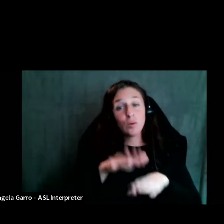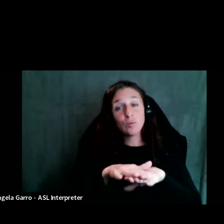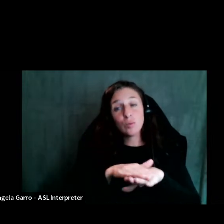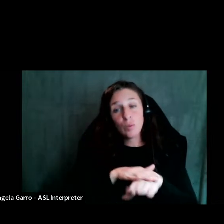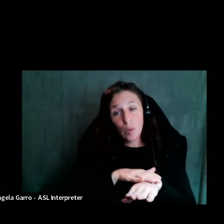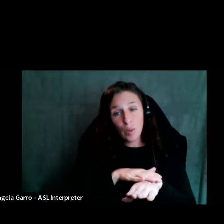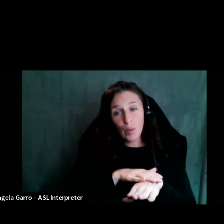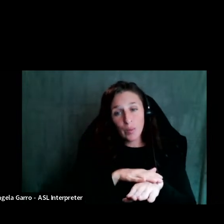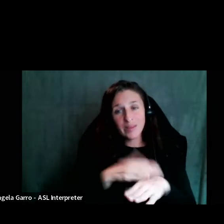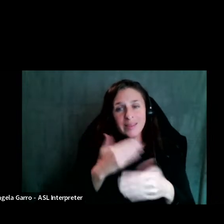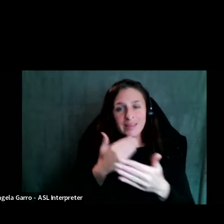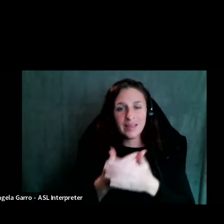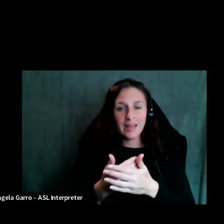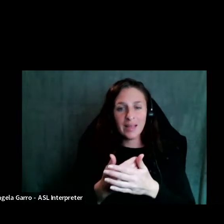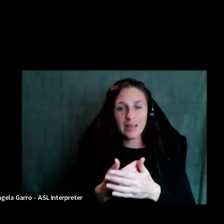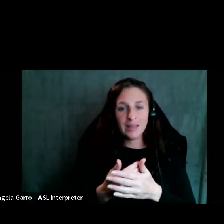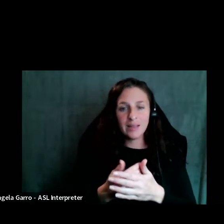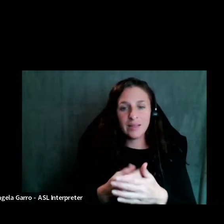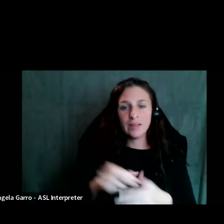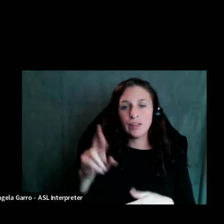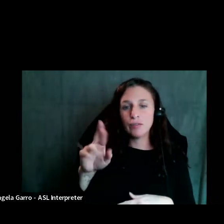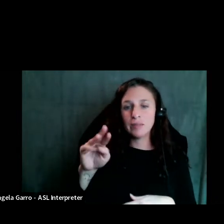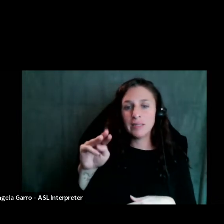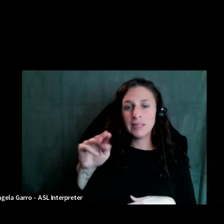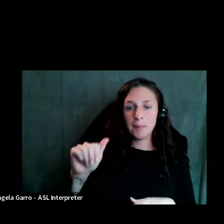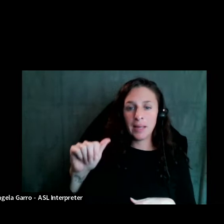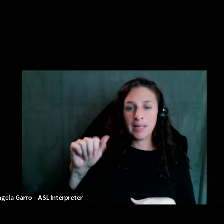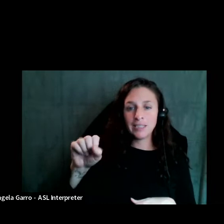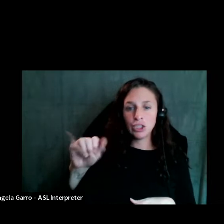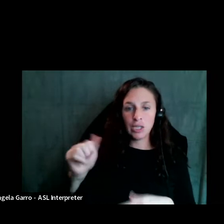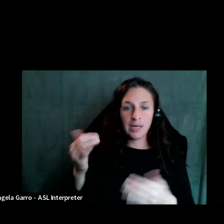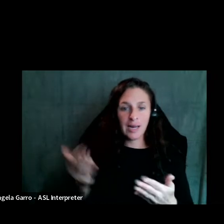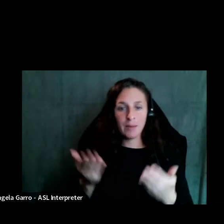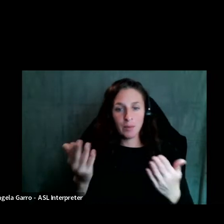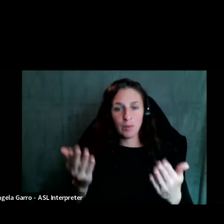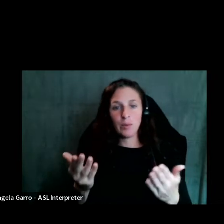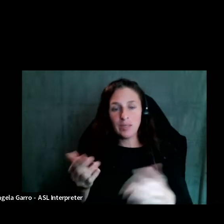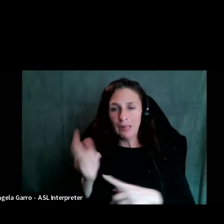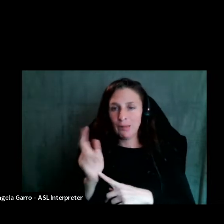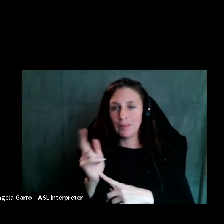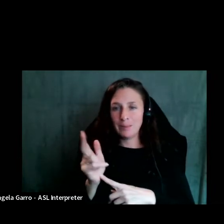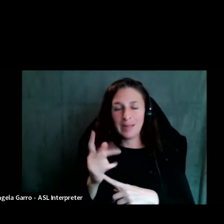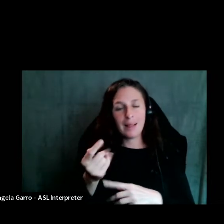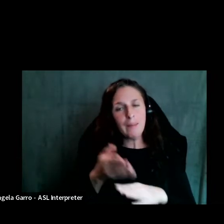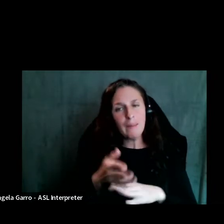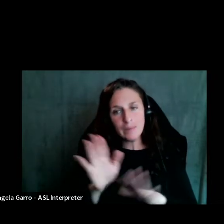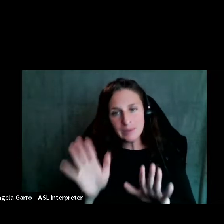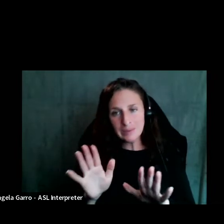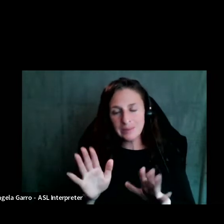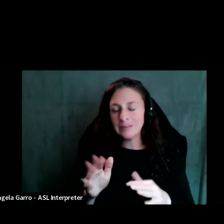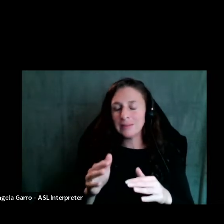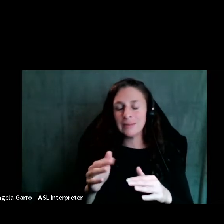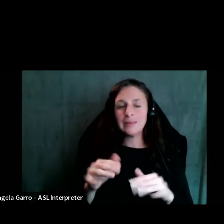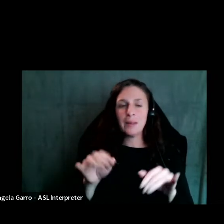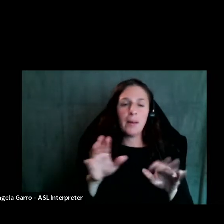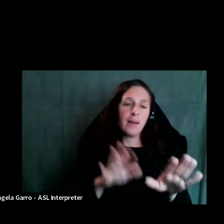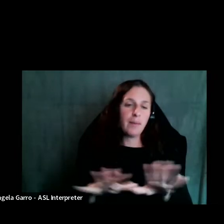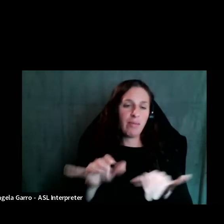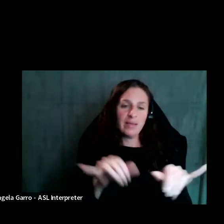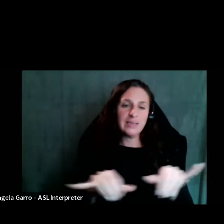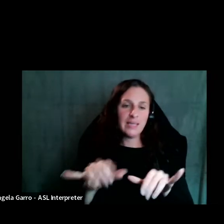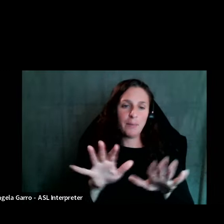you. Rema Asia, we're now promoting it. And that you only have 3 minutes. I've been going a little over, but I've been about the same with everybody.